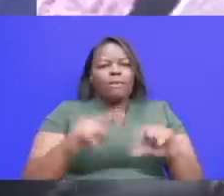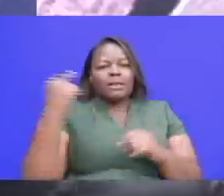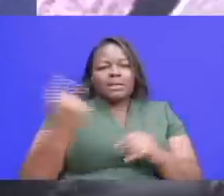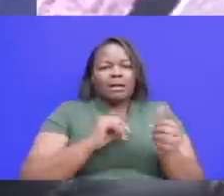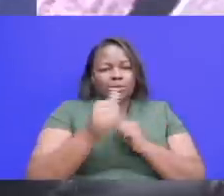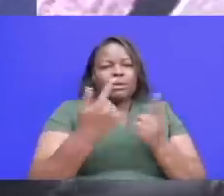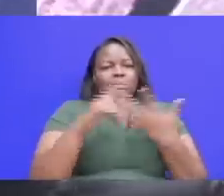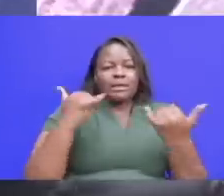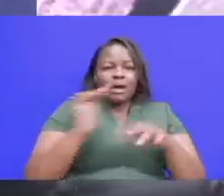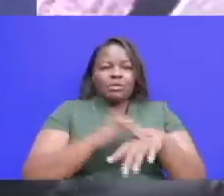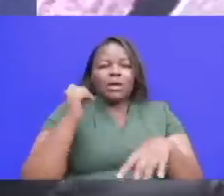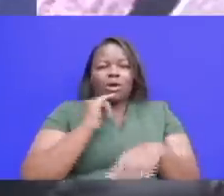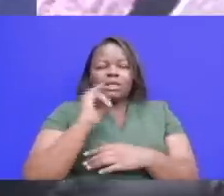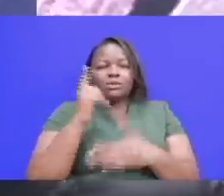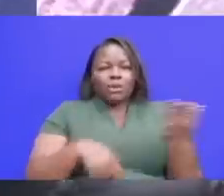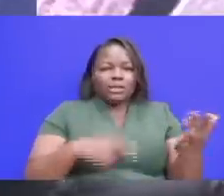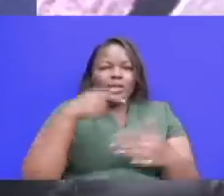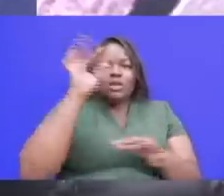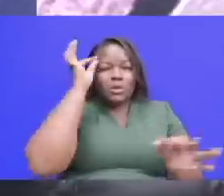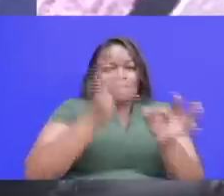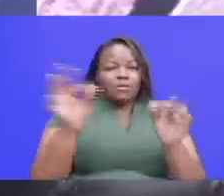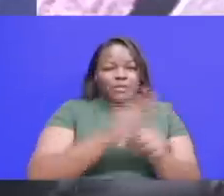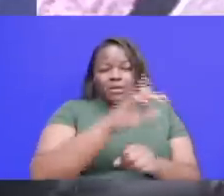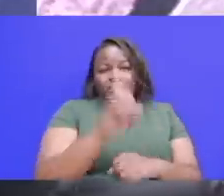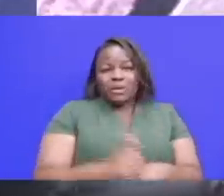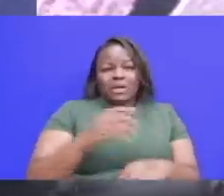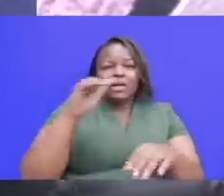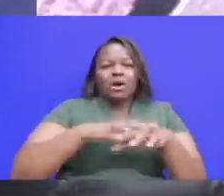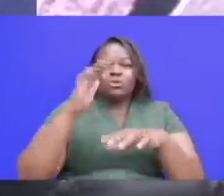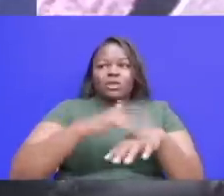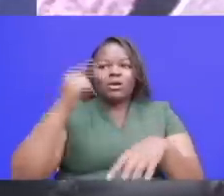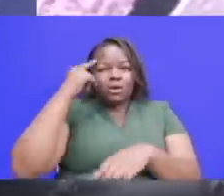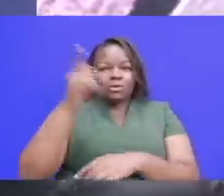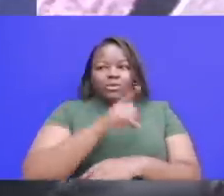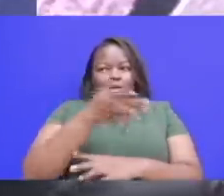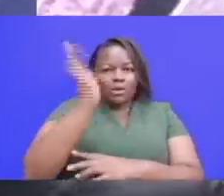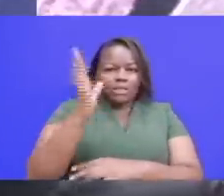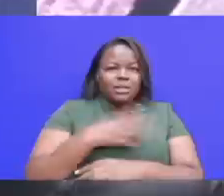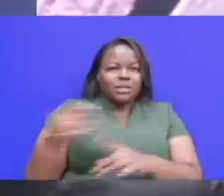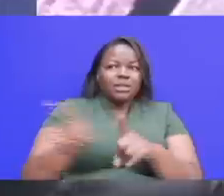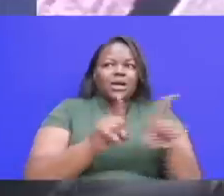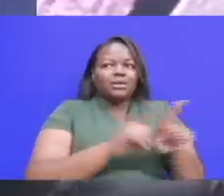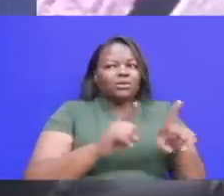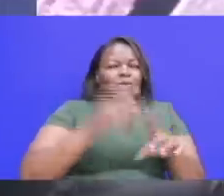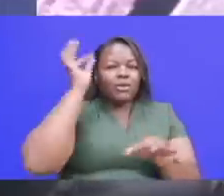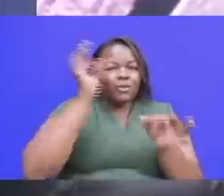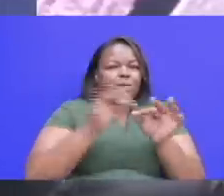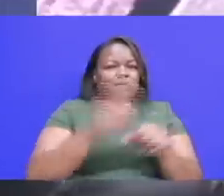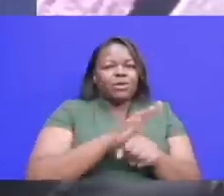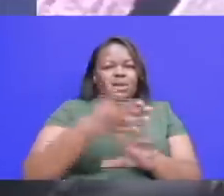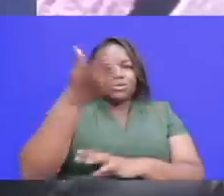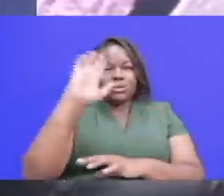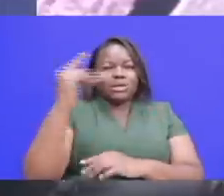call is, are you faithful unto the call of God? Am I faithful unto the call of God? Things